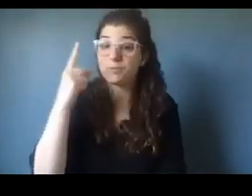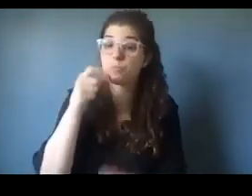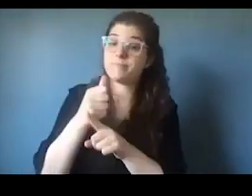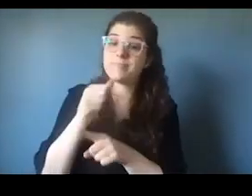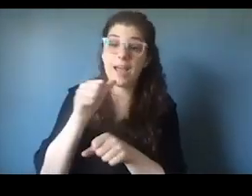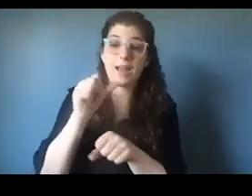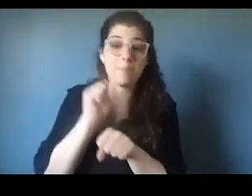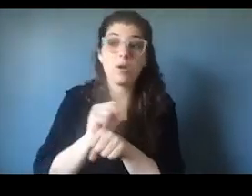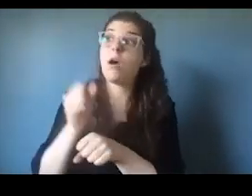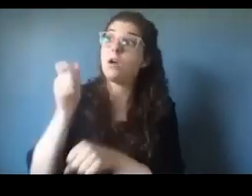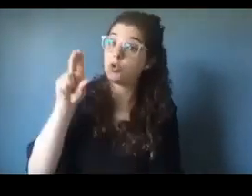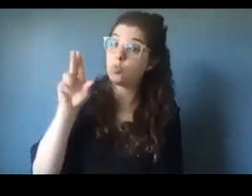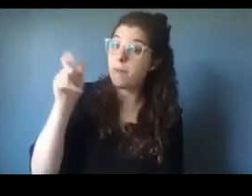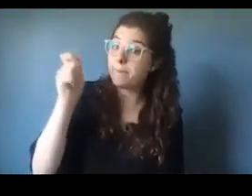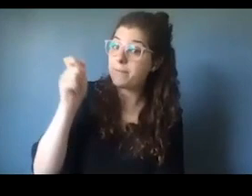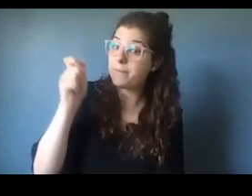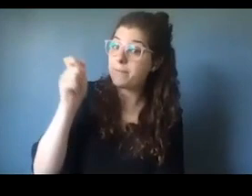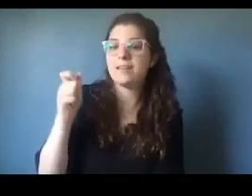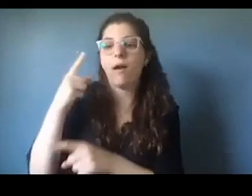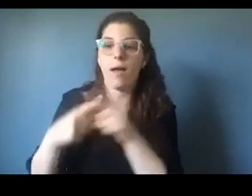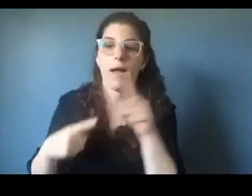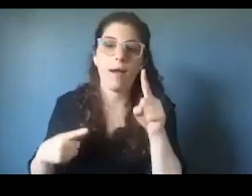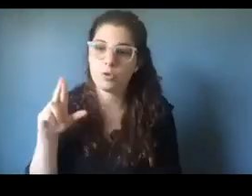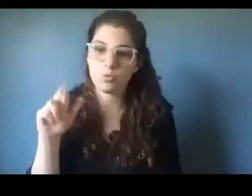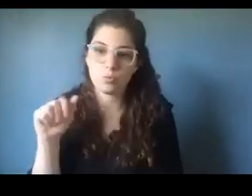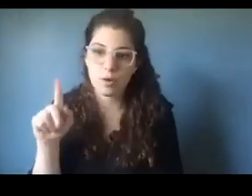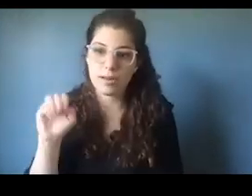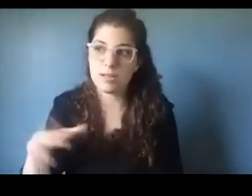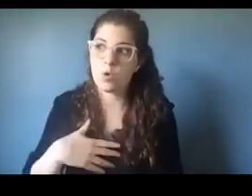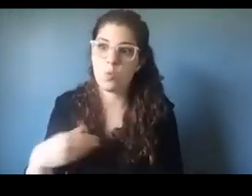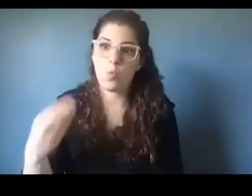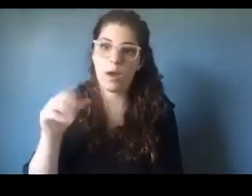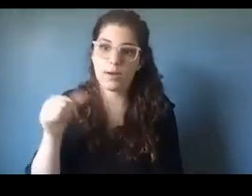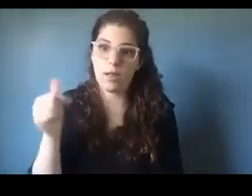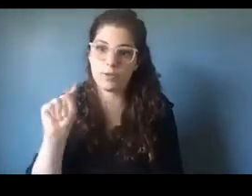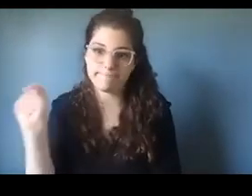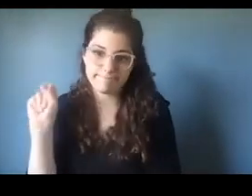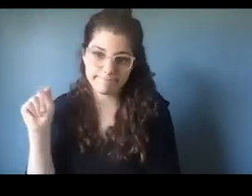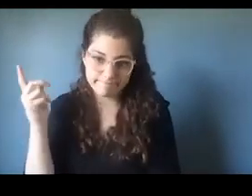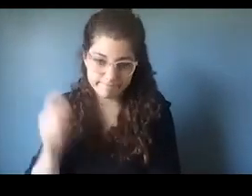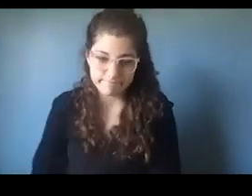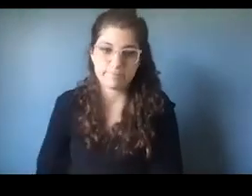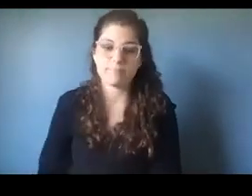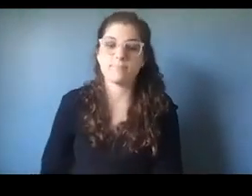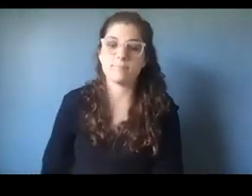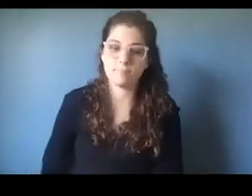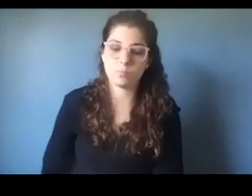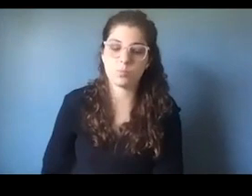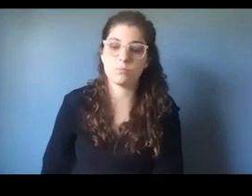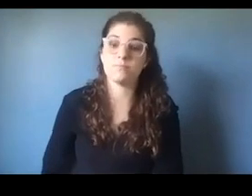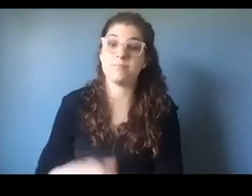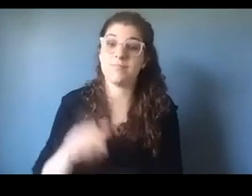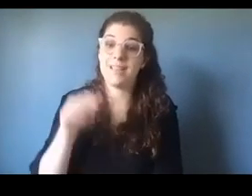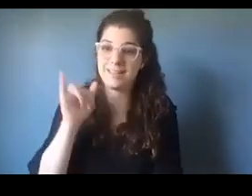receiving UI benefits at less than half the rate as their white counterparts. A lot of that is because